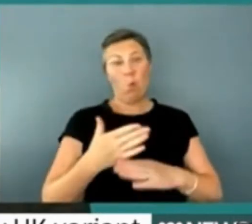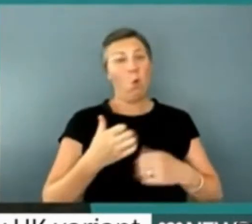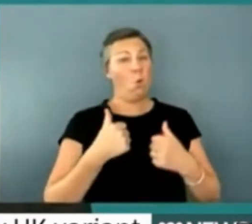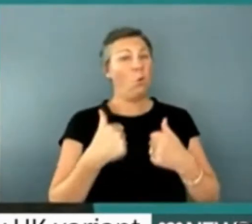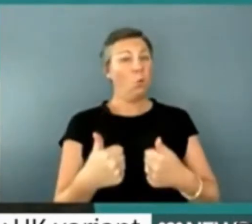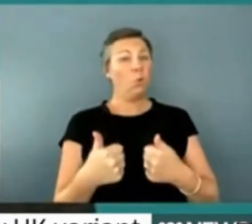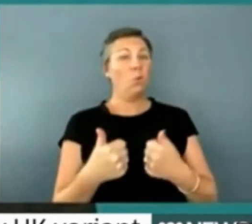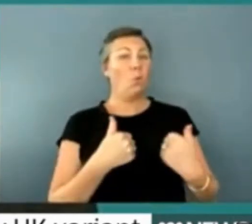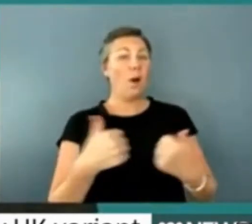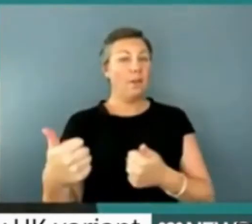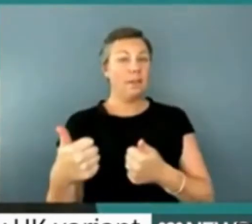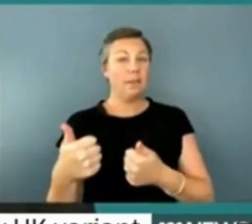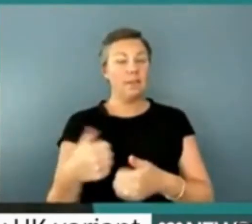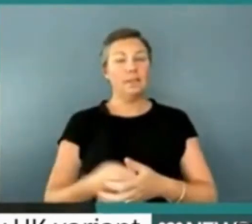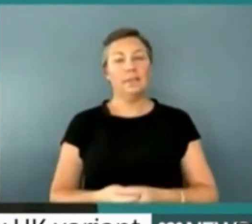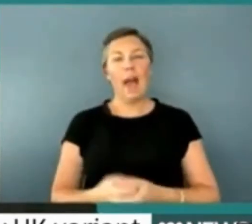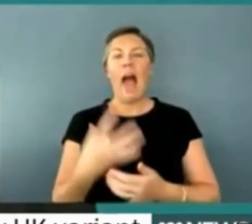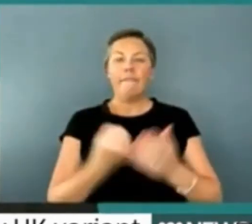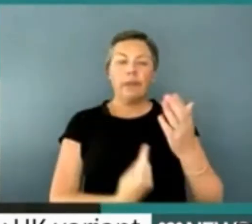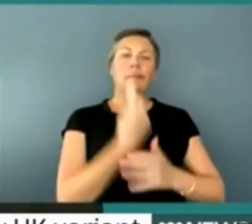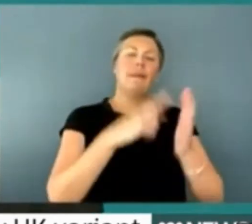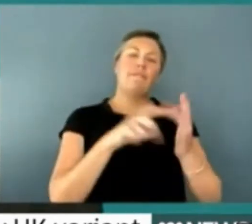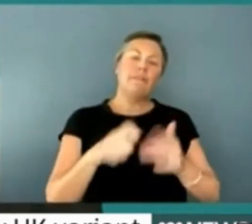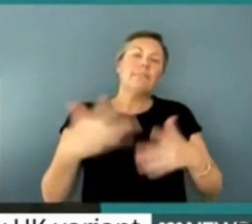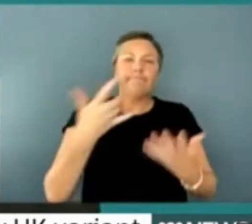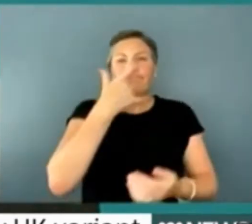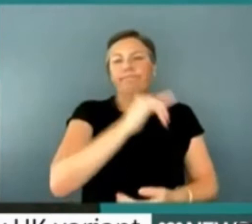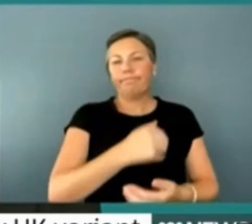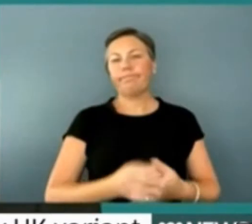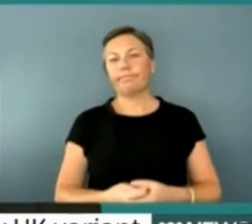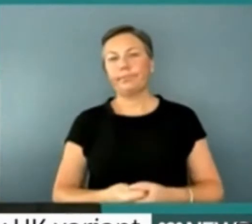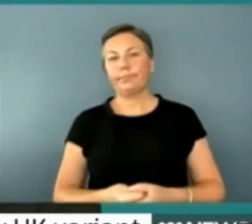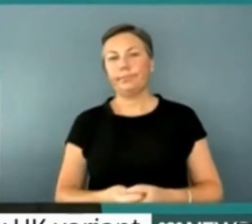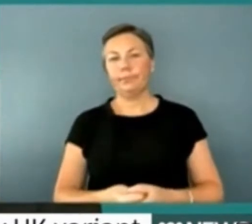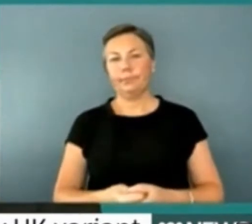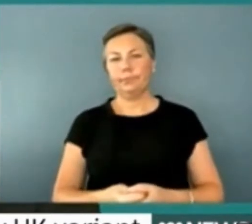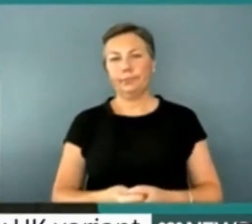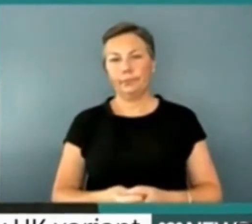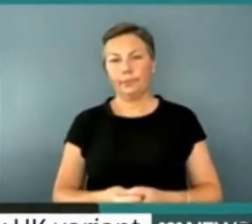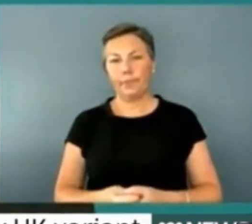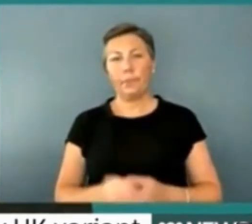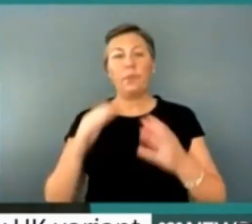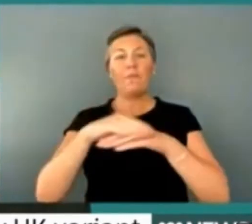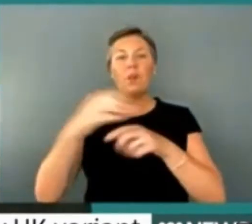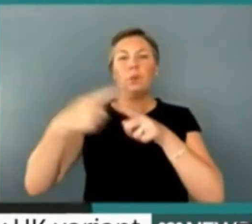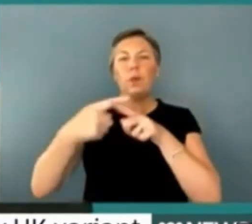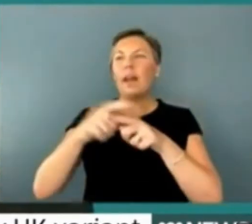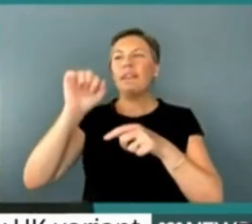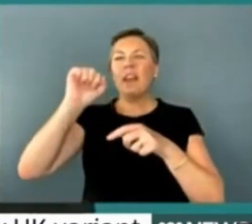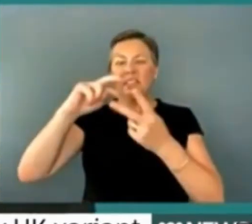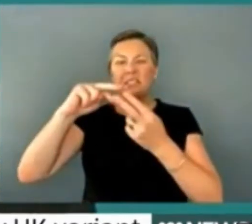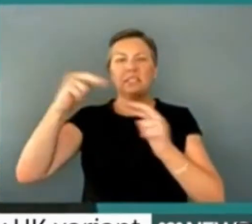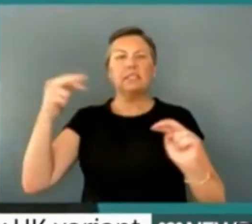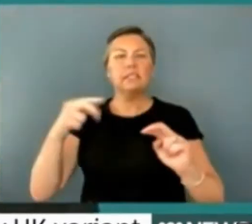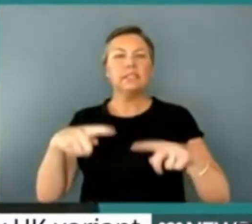that's related to that. Just another couple of things on that virus, the variant. There's no evidence at the moment that it